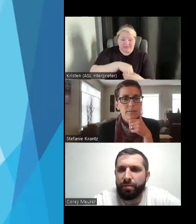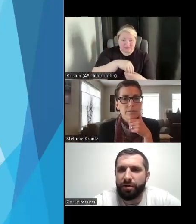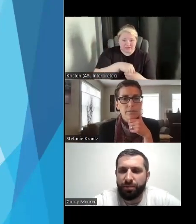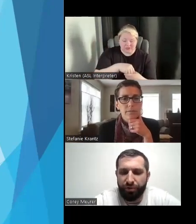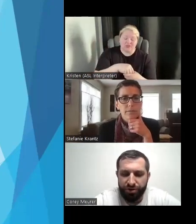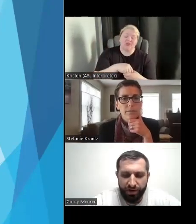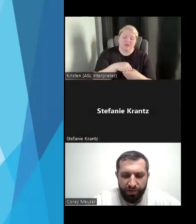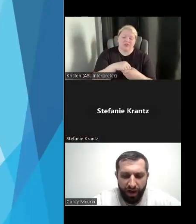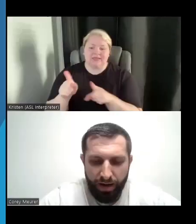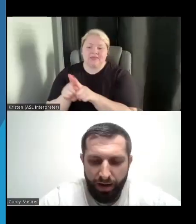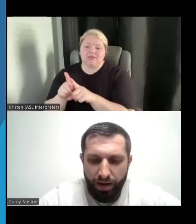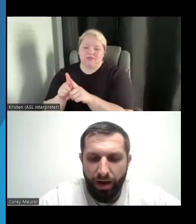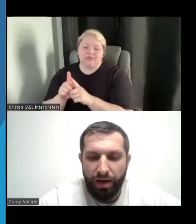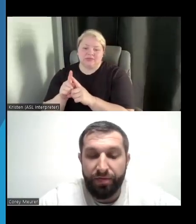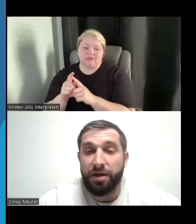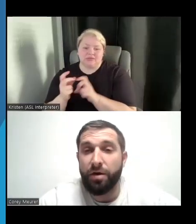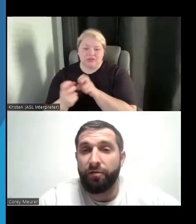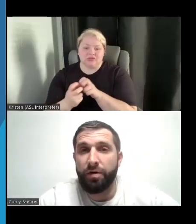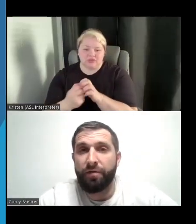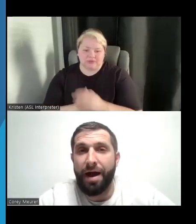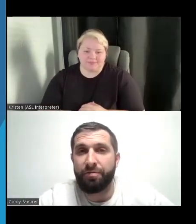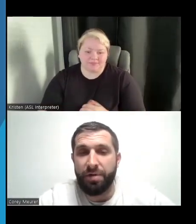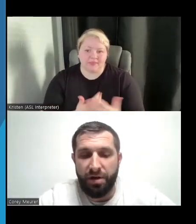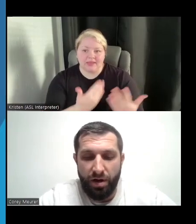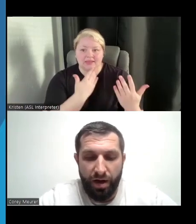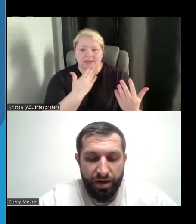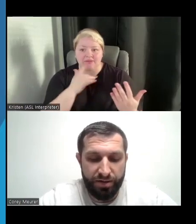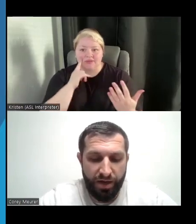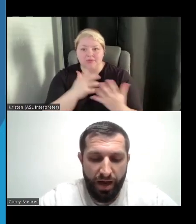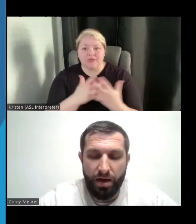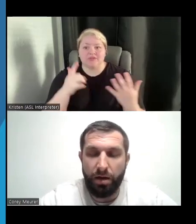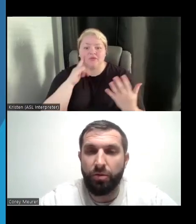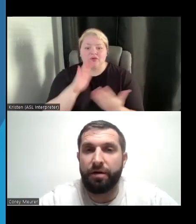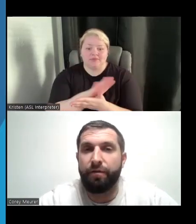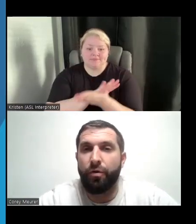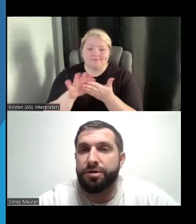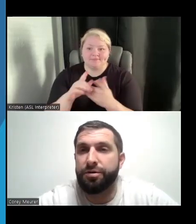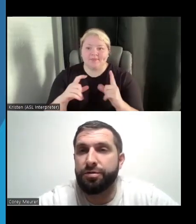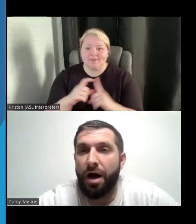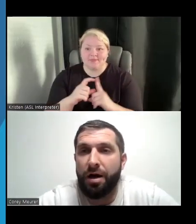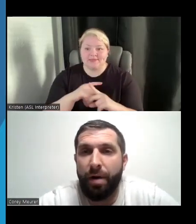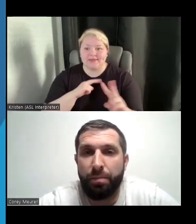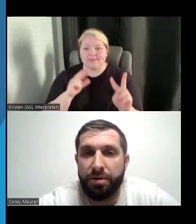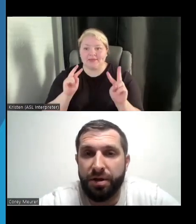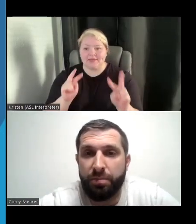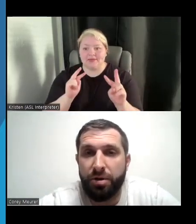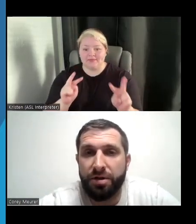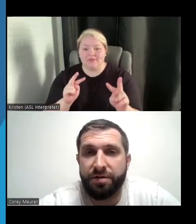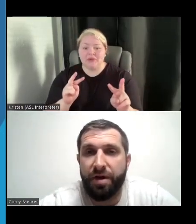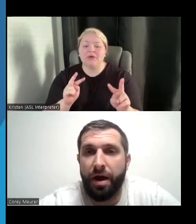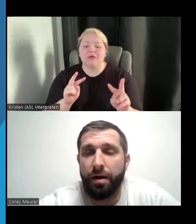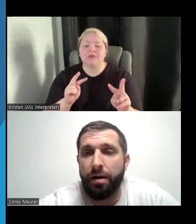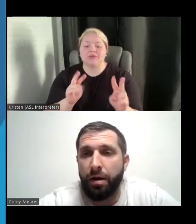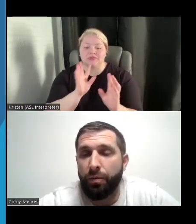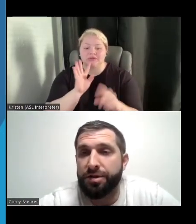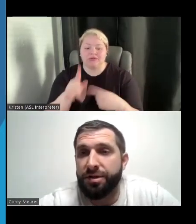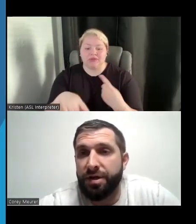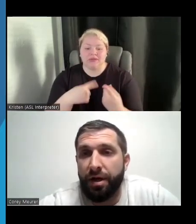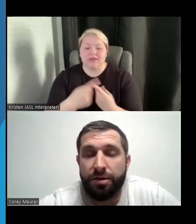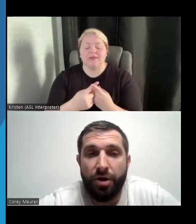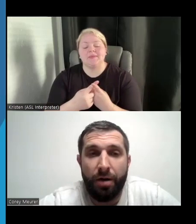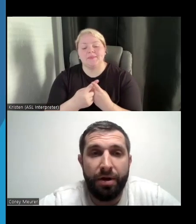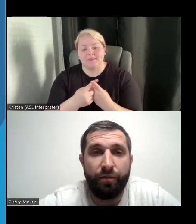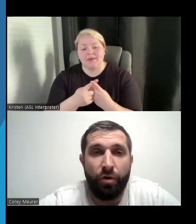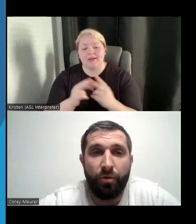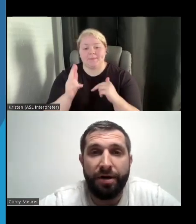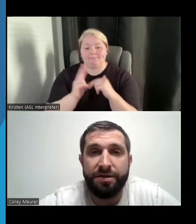Stephanie. I very much appreciate that. Thank you, everyone, for having me here today. I'm looking forward to talk about Building Communities of Care, which is